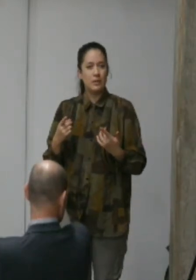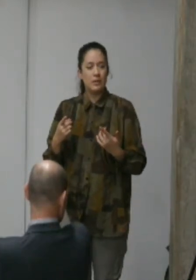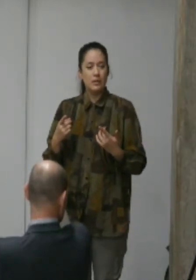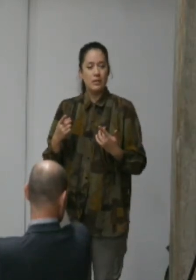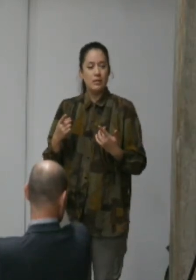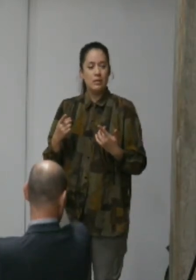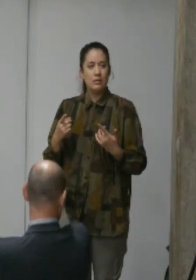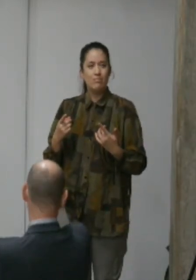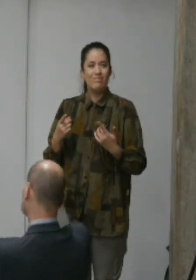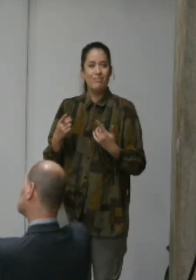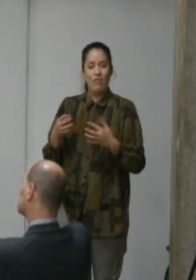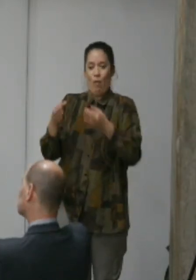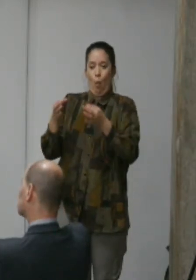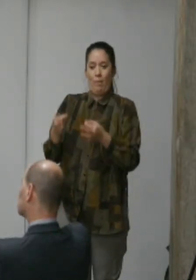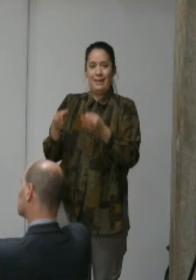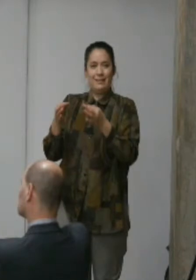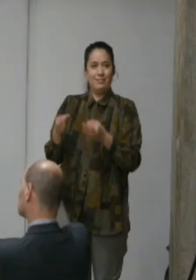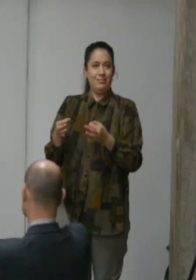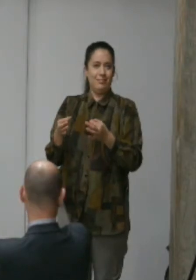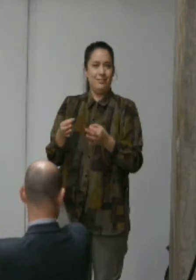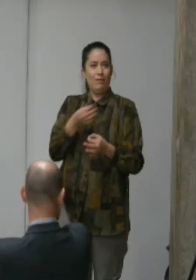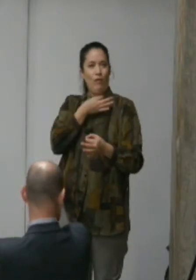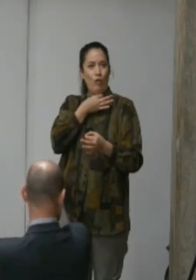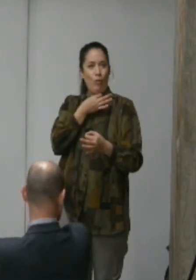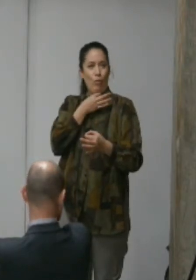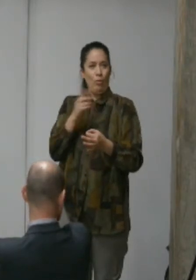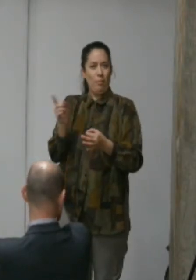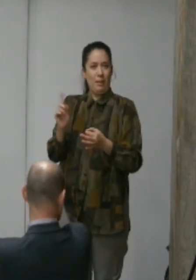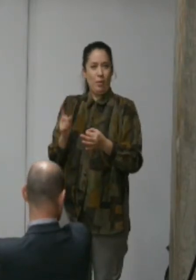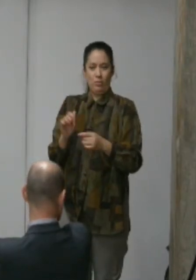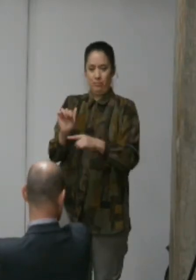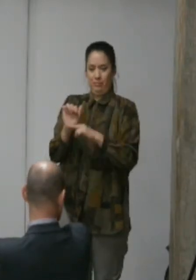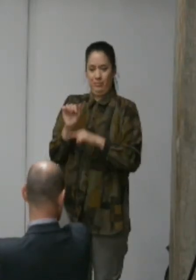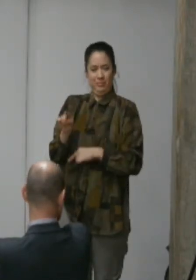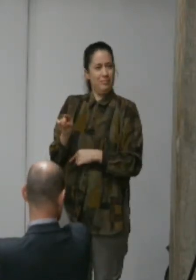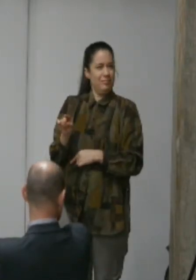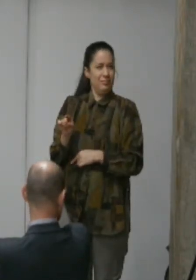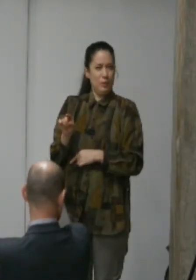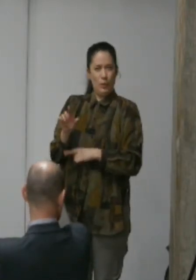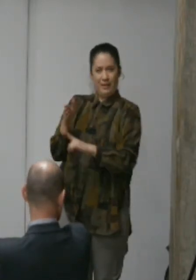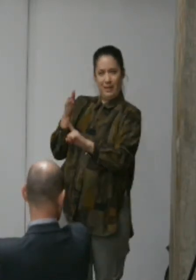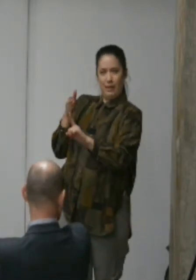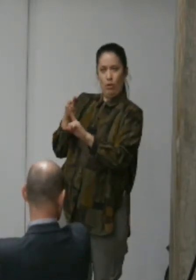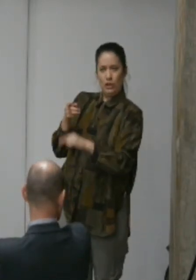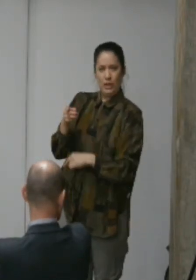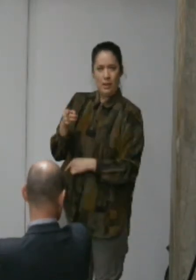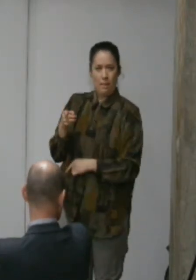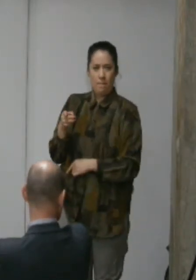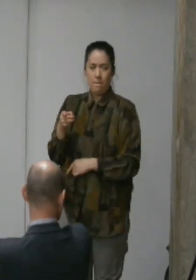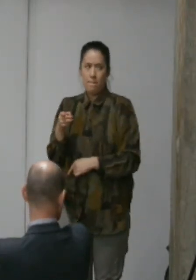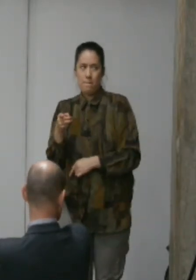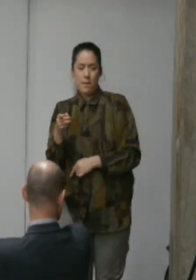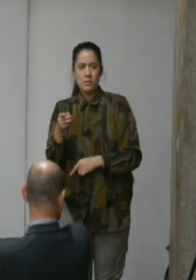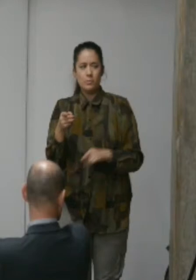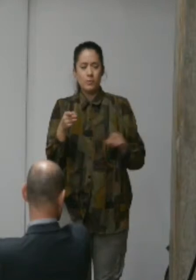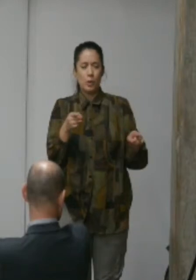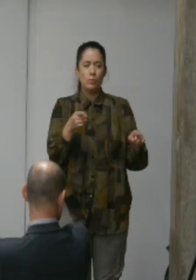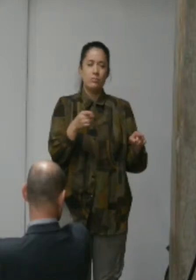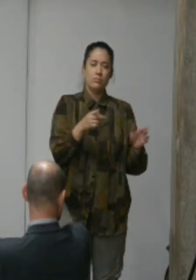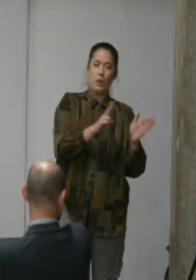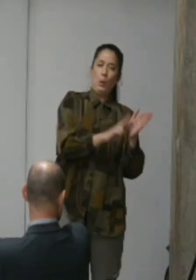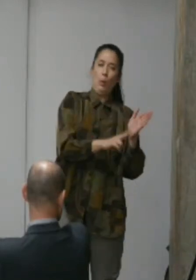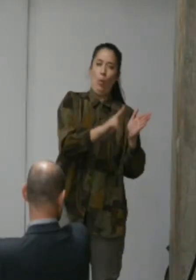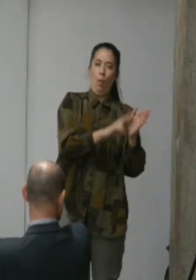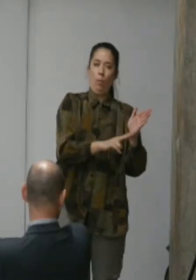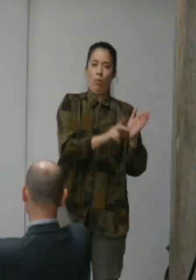push this capitalist agenda, carry on, carry on. If we acknowledge that people are going to die, and if we acknowledge that that's not their fault, and not, you